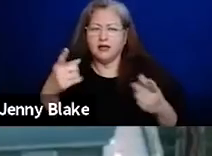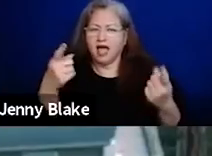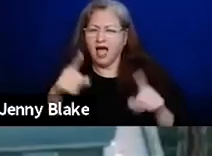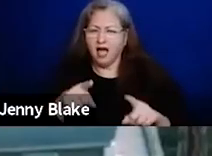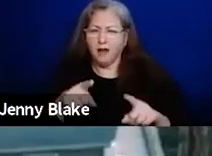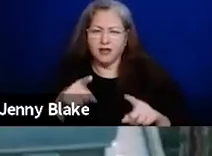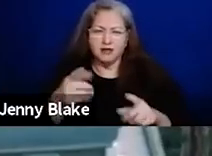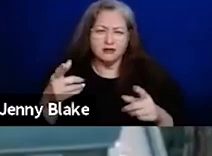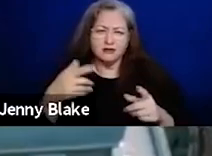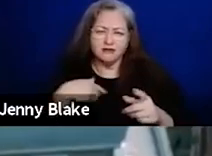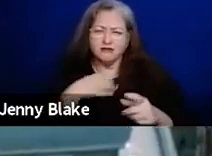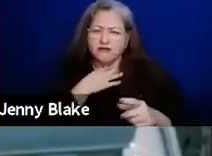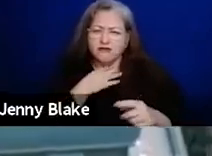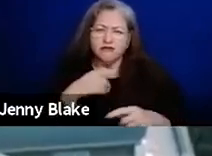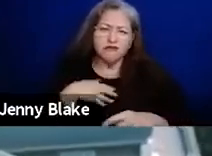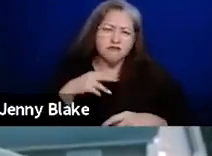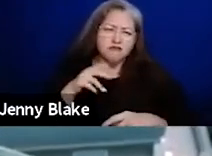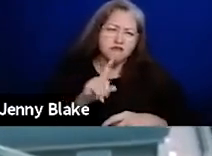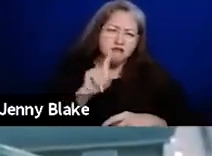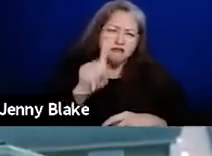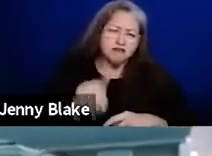happened.